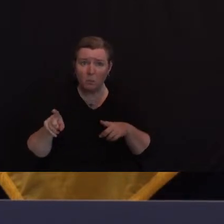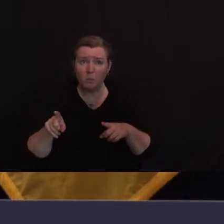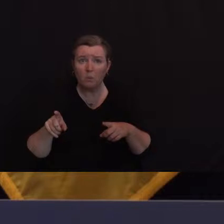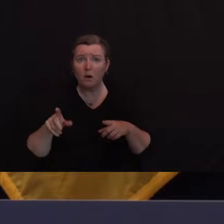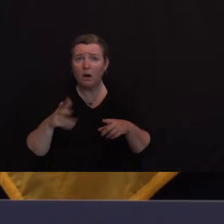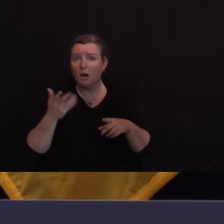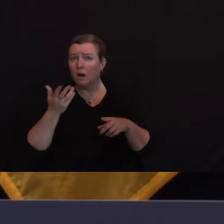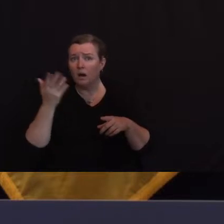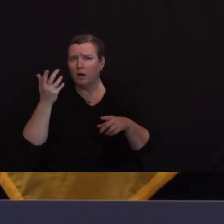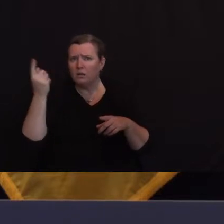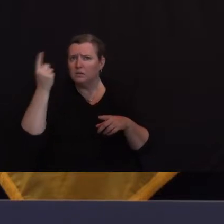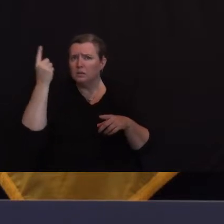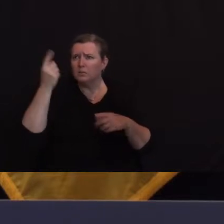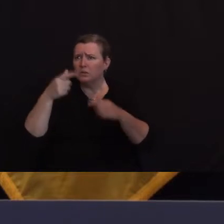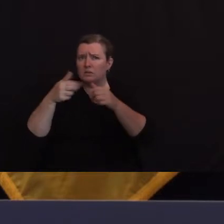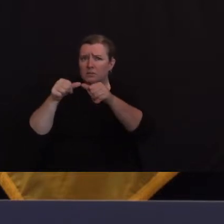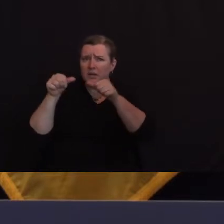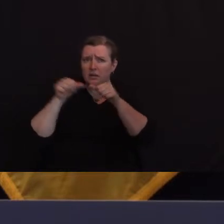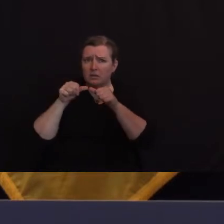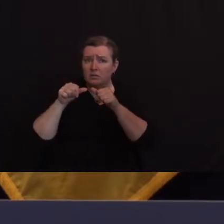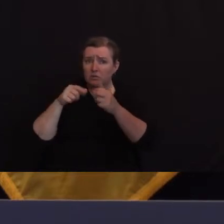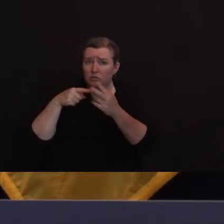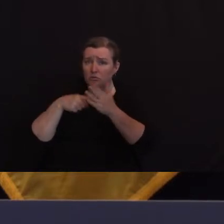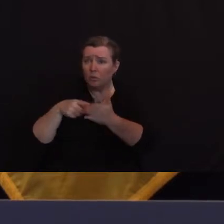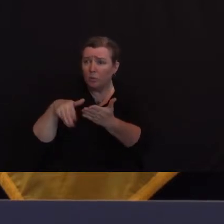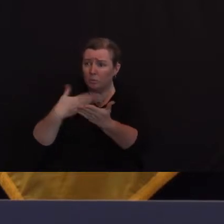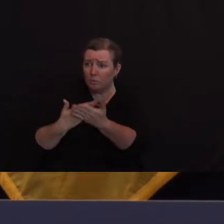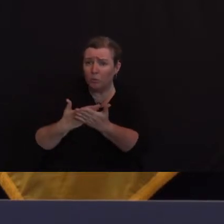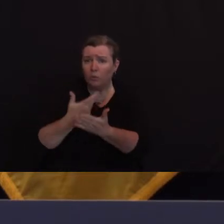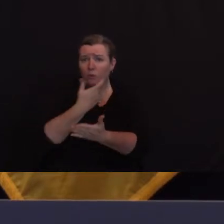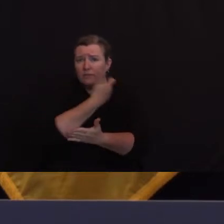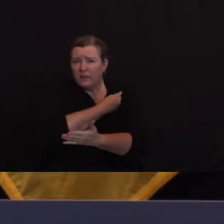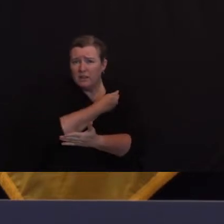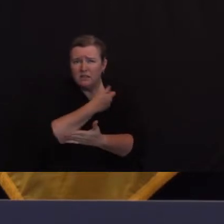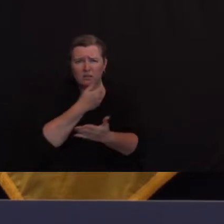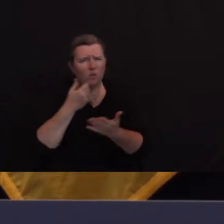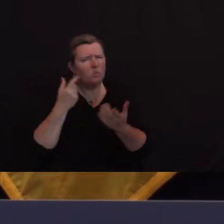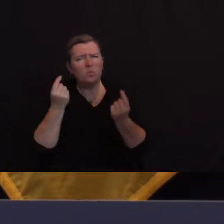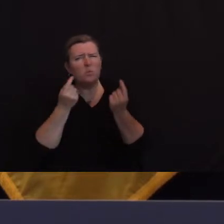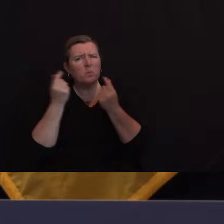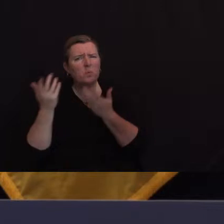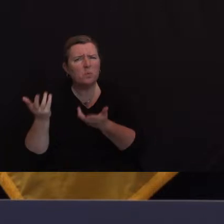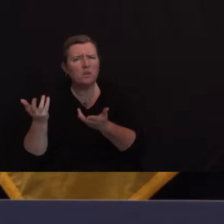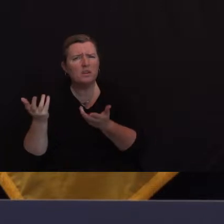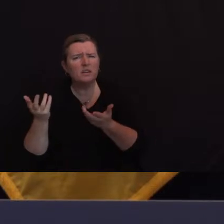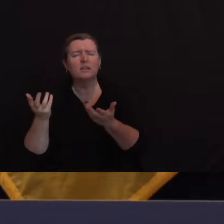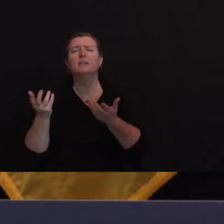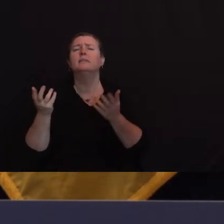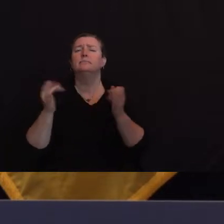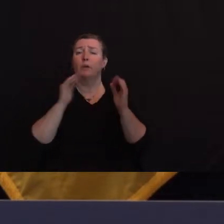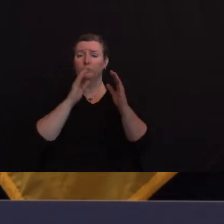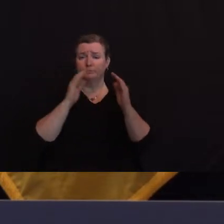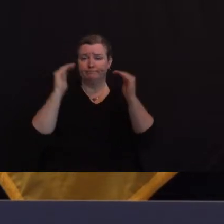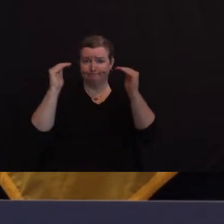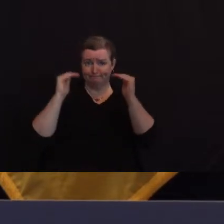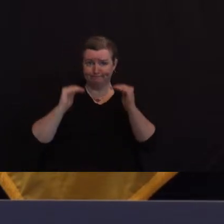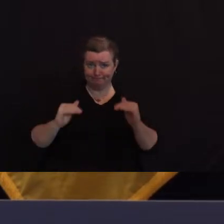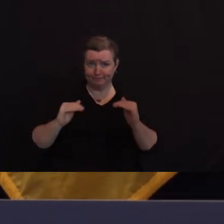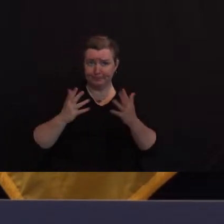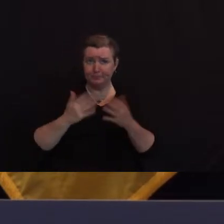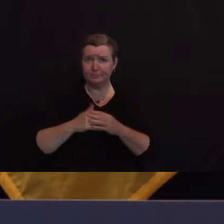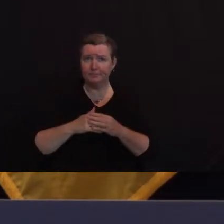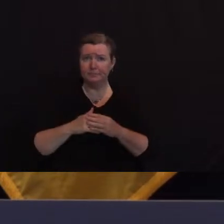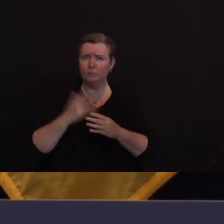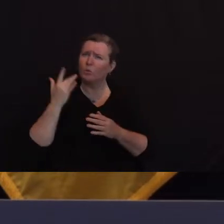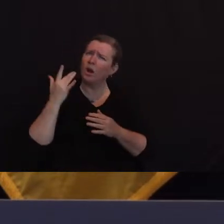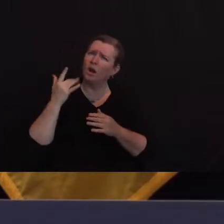Where are you in that process? Governor, why did you make the decision to continue the $300 of unemployment benefits up to the September